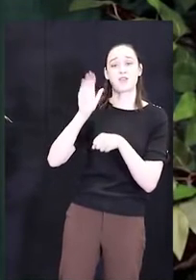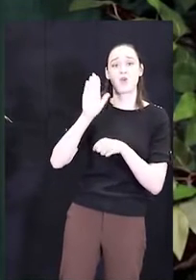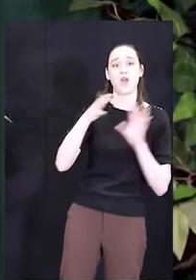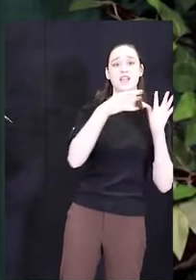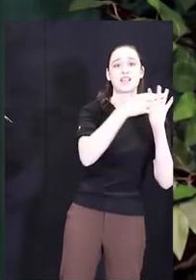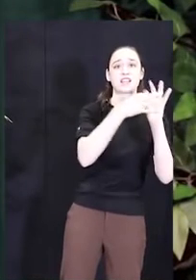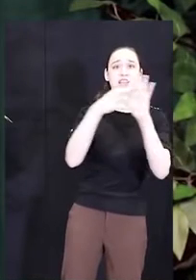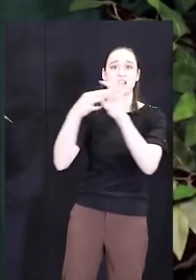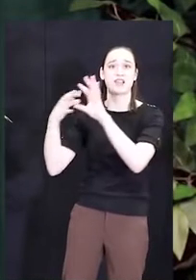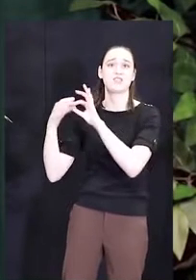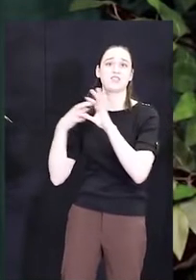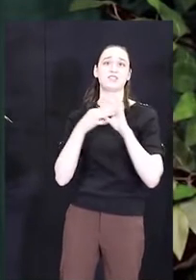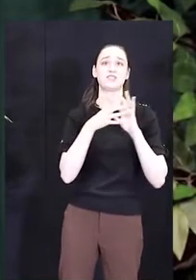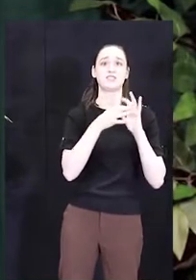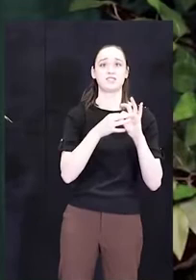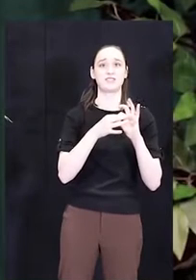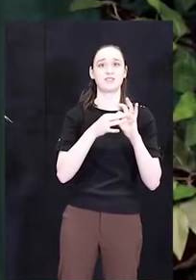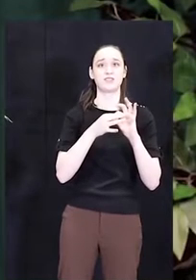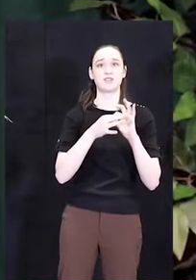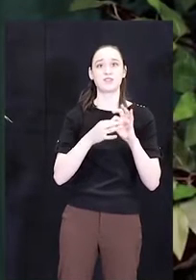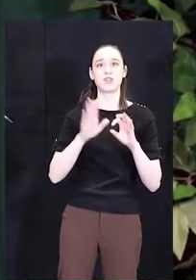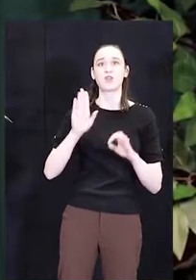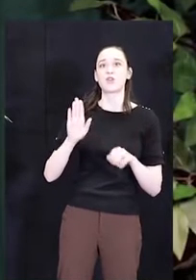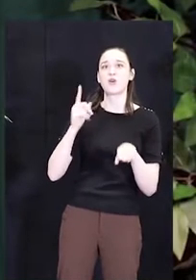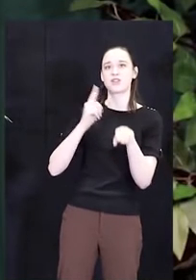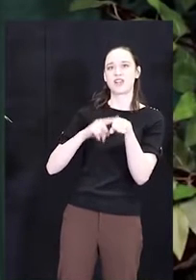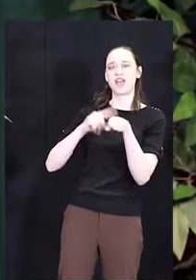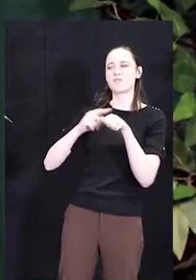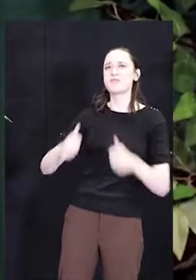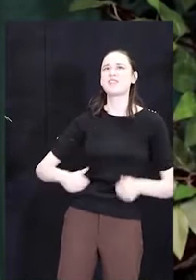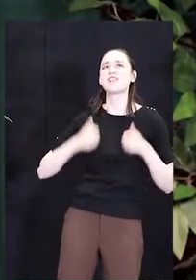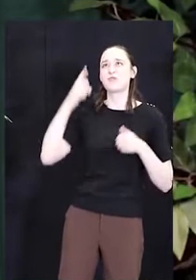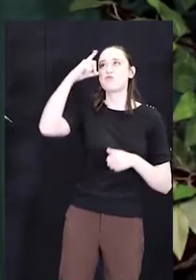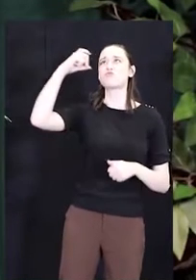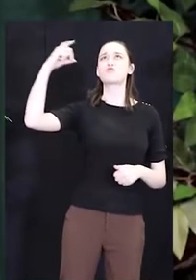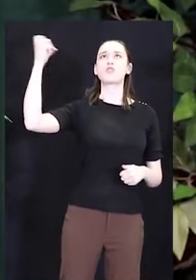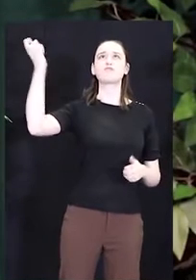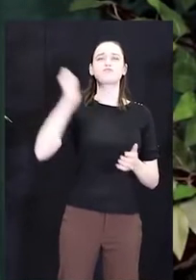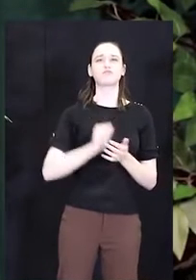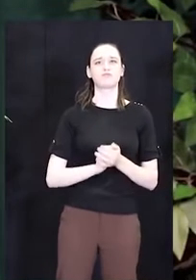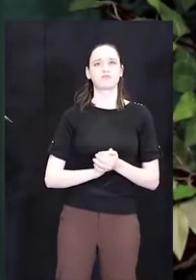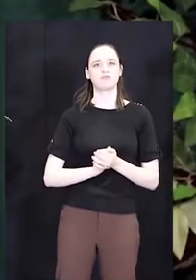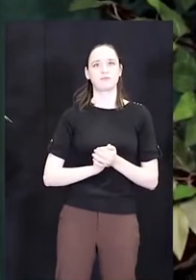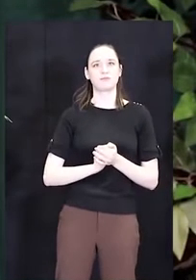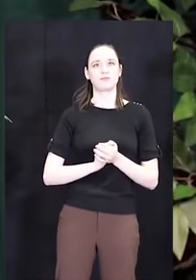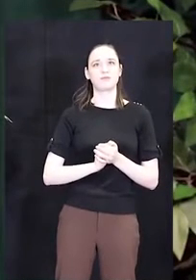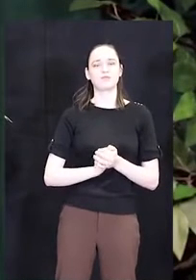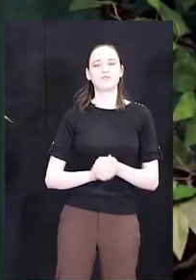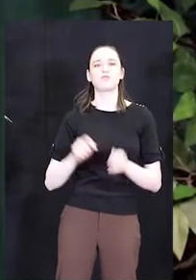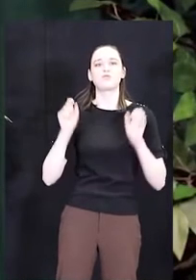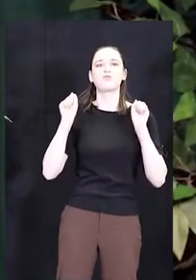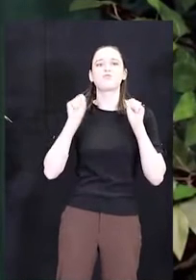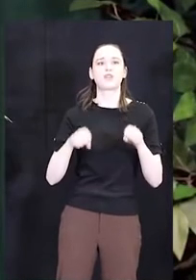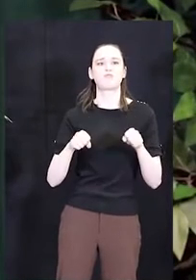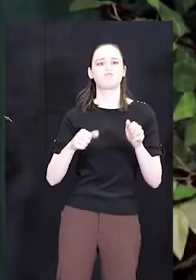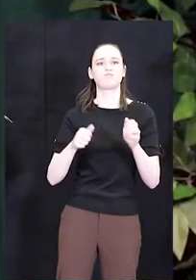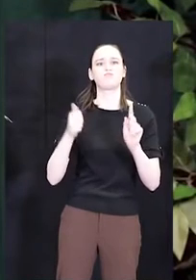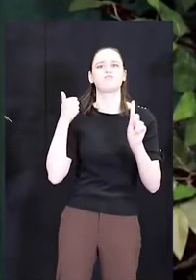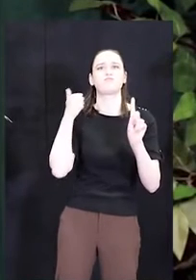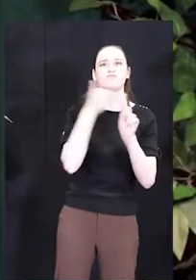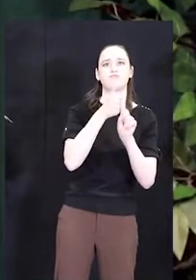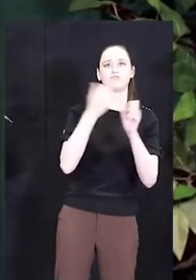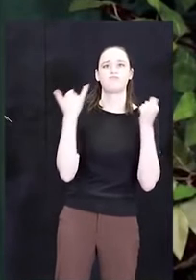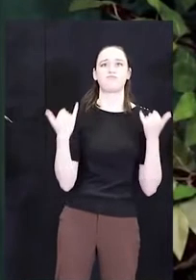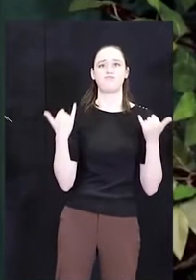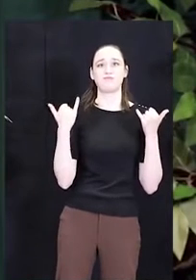meaningful connections. This is your time to live your dreams. This is your time to make your mark. I